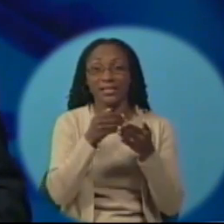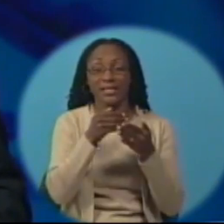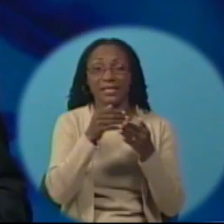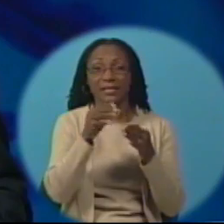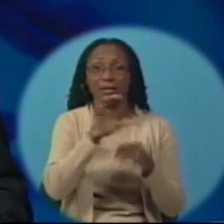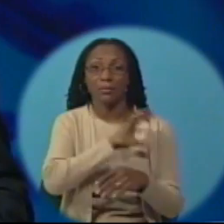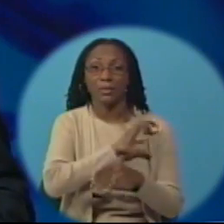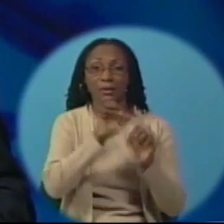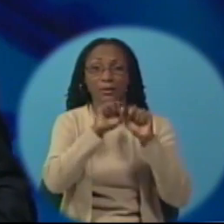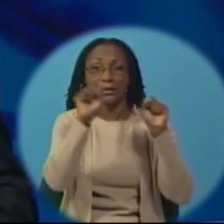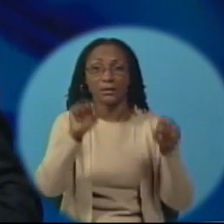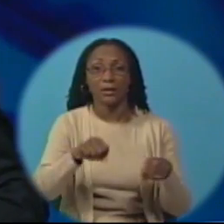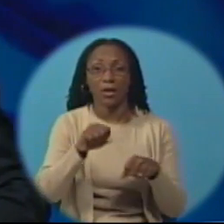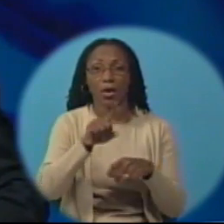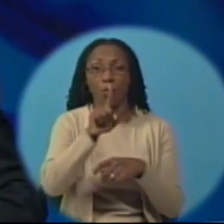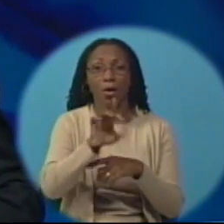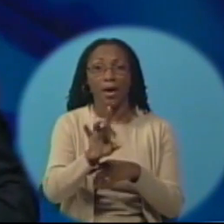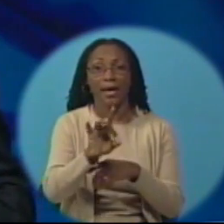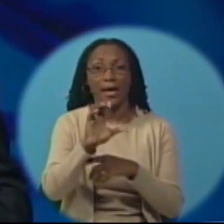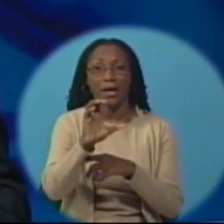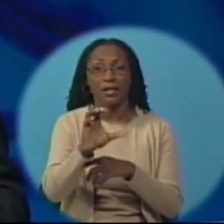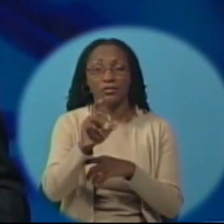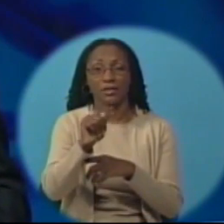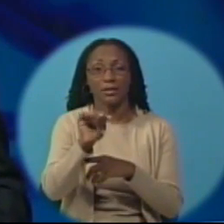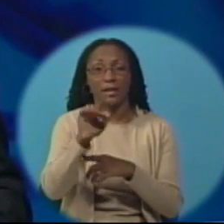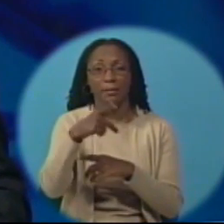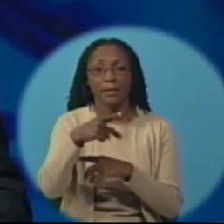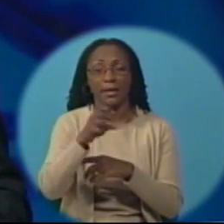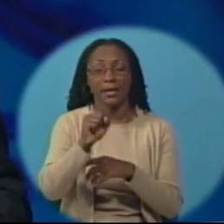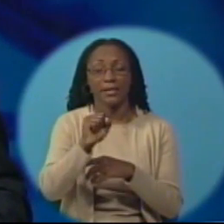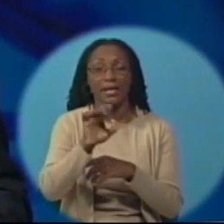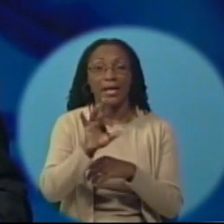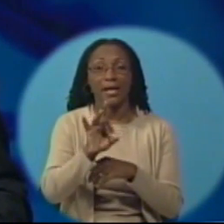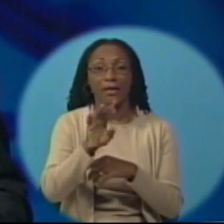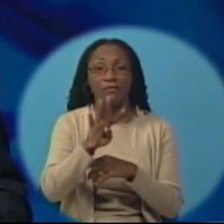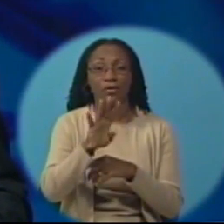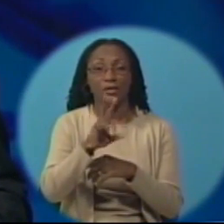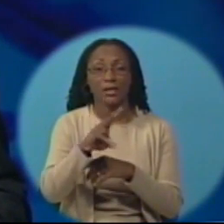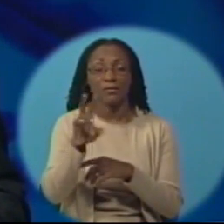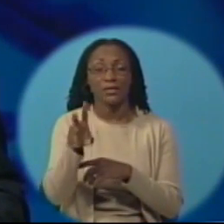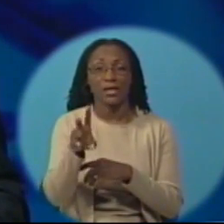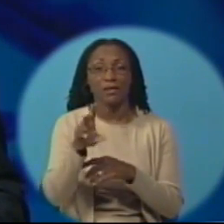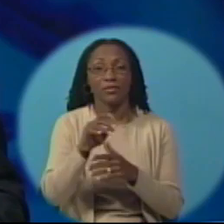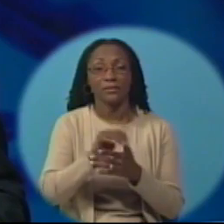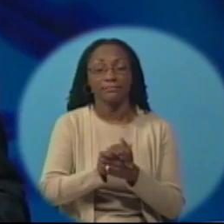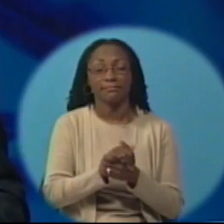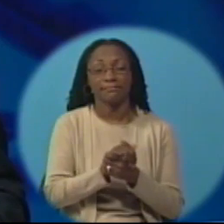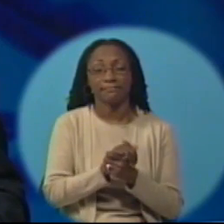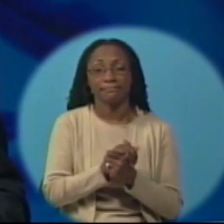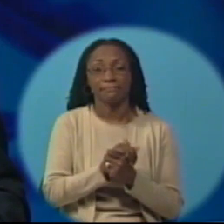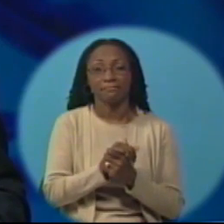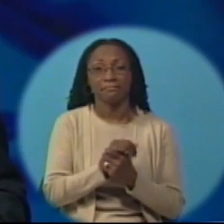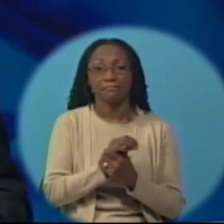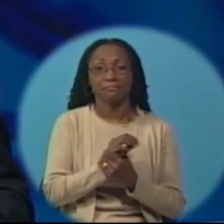station, or Crime Stoppers at 1-800-TIPS. That's 1-800-8477.